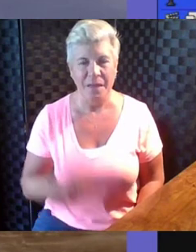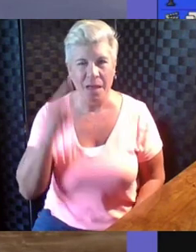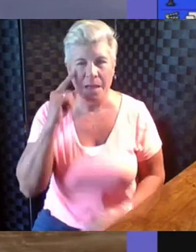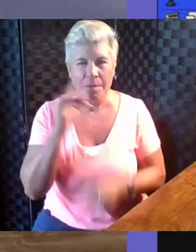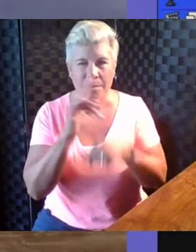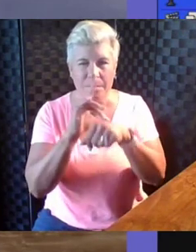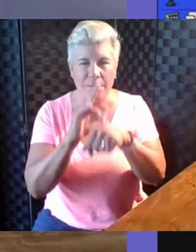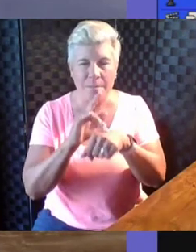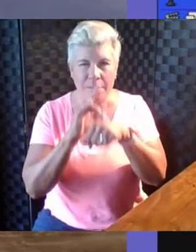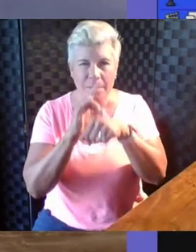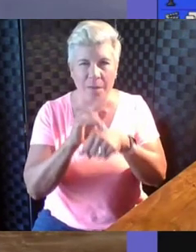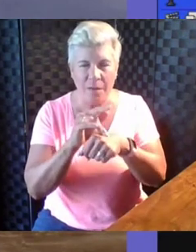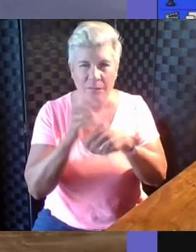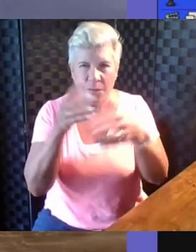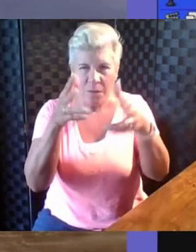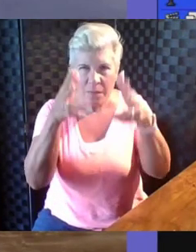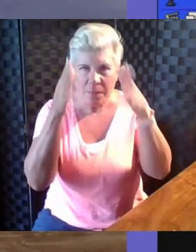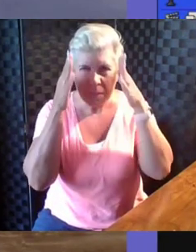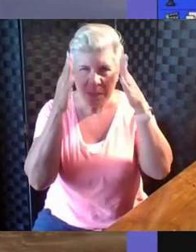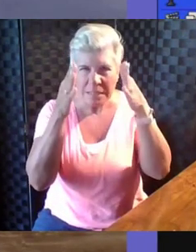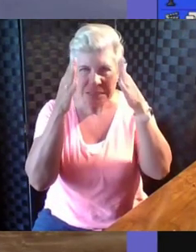Mindful listening.